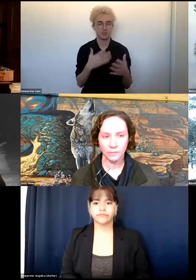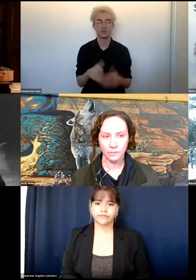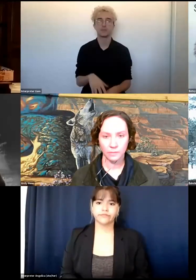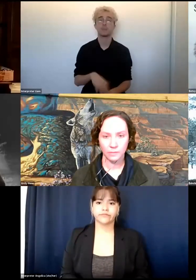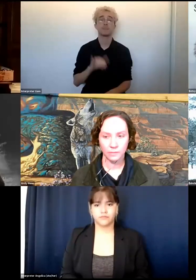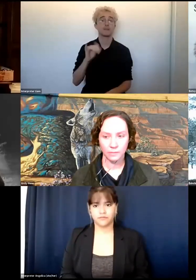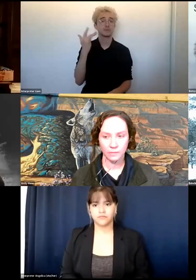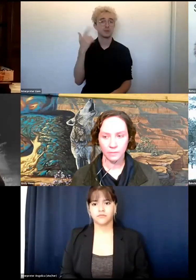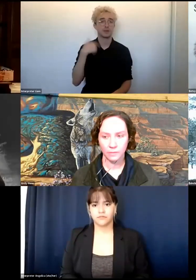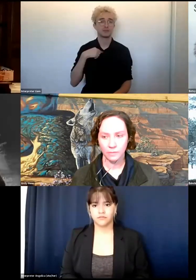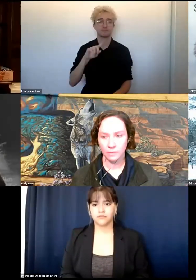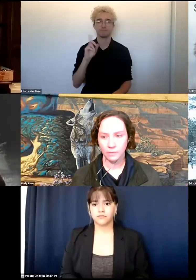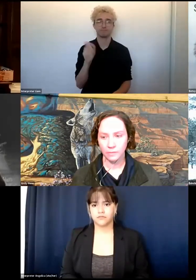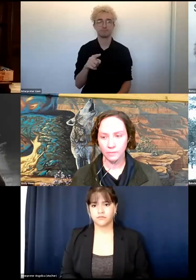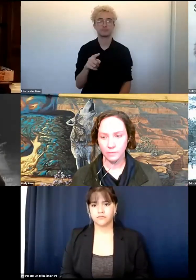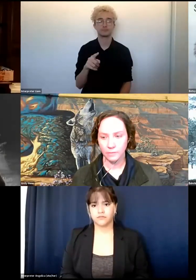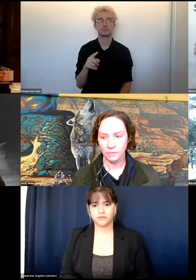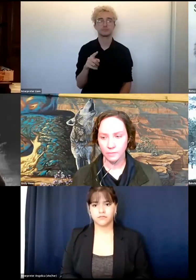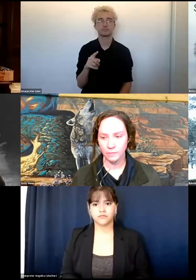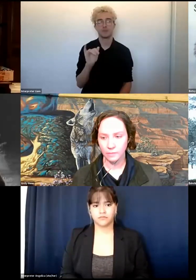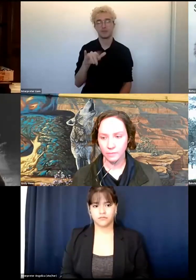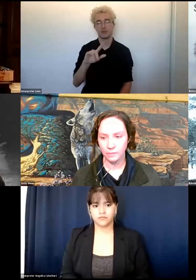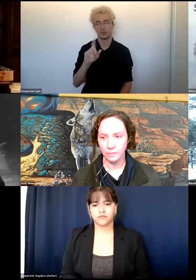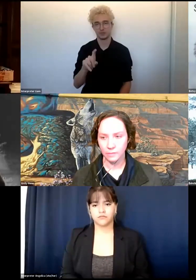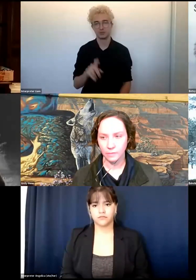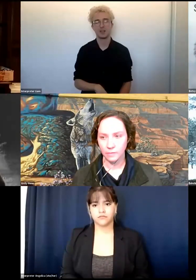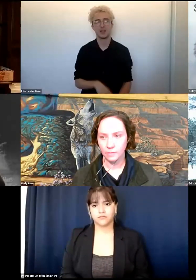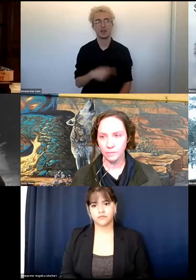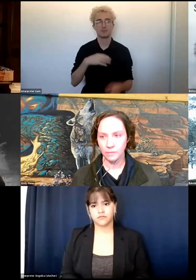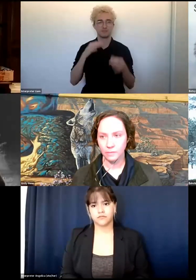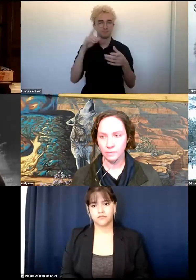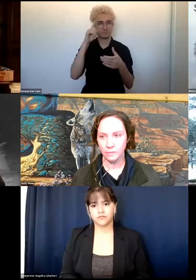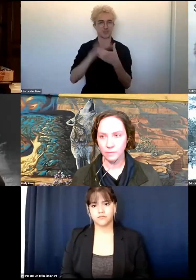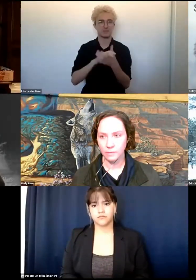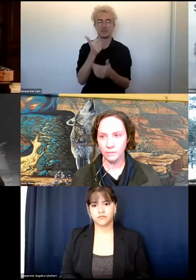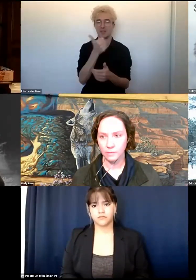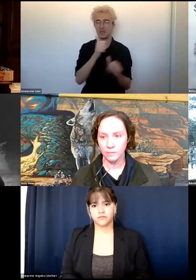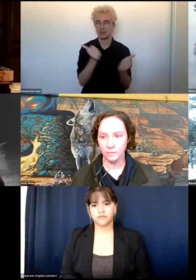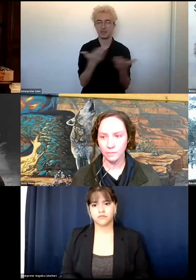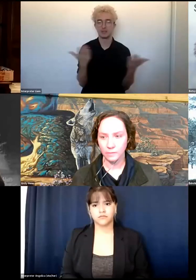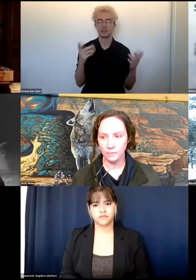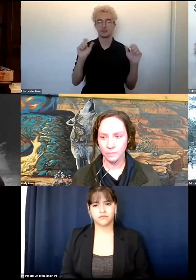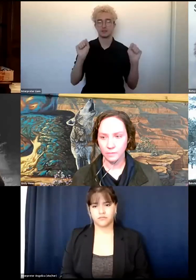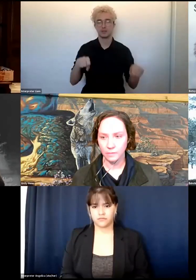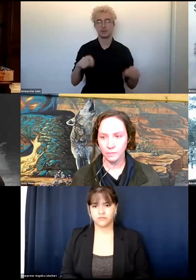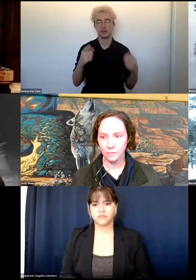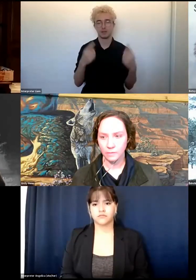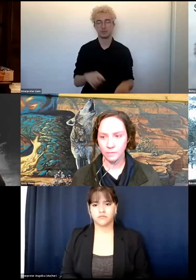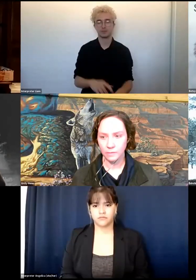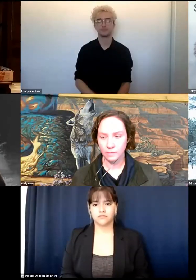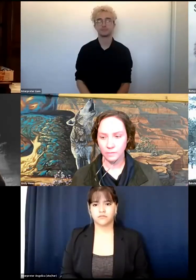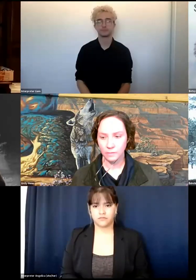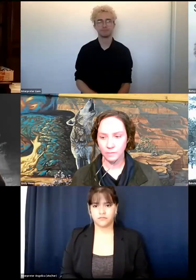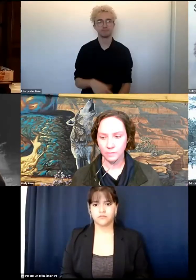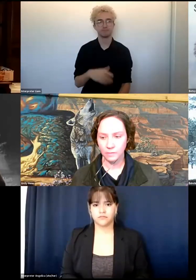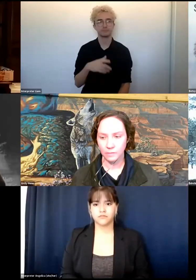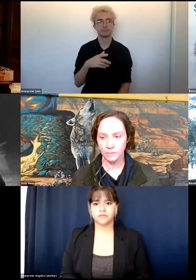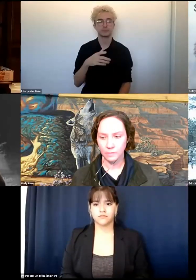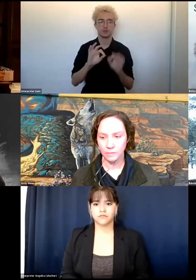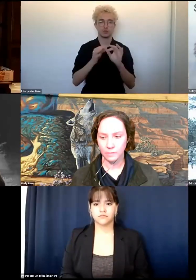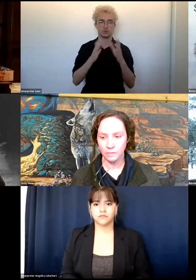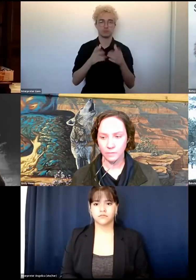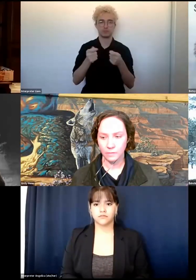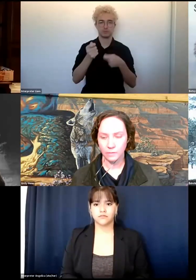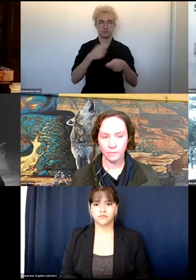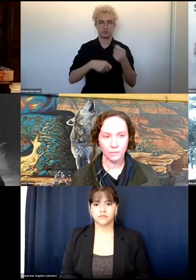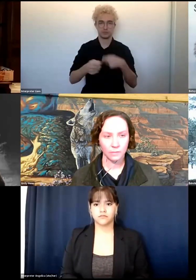question, because I do believe in, anything could happen. Interesting, I looked it up. I think it said we have 67 species in Arizona